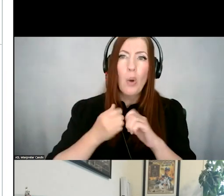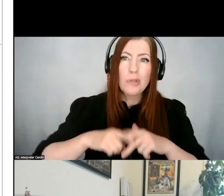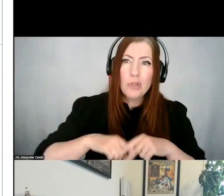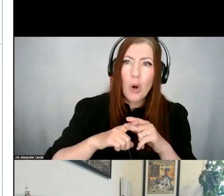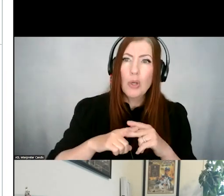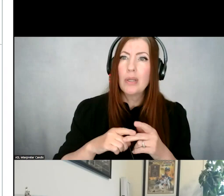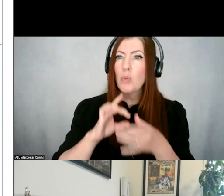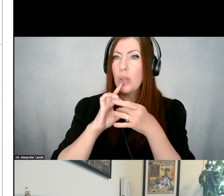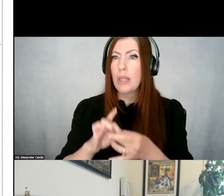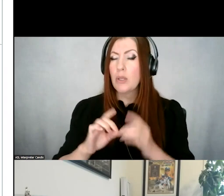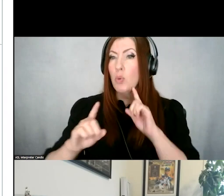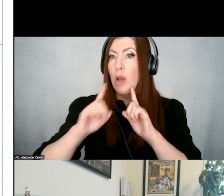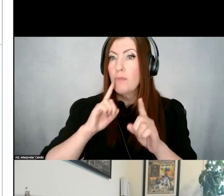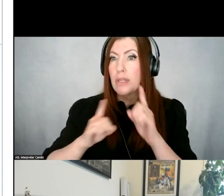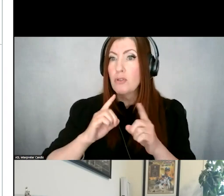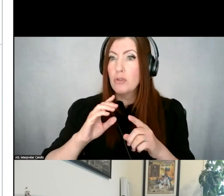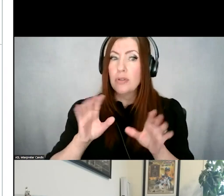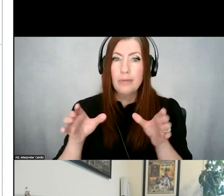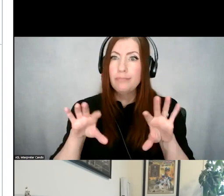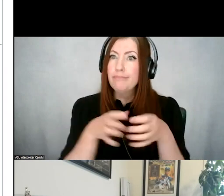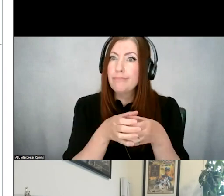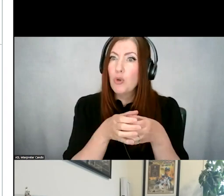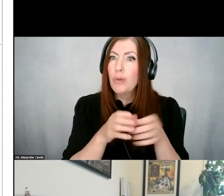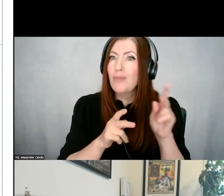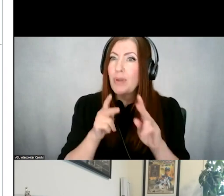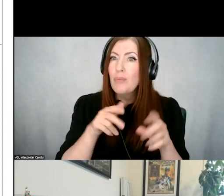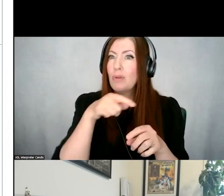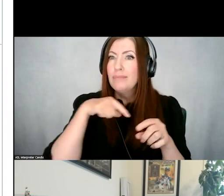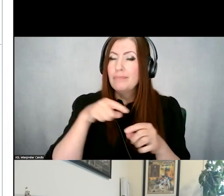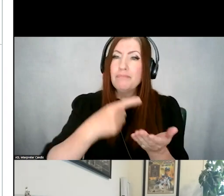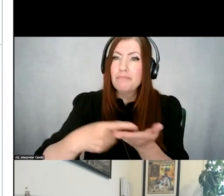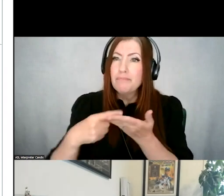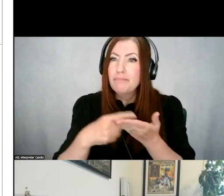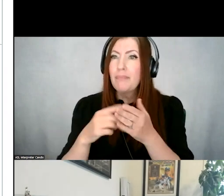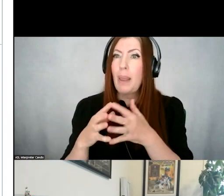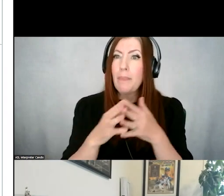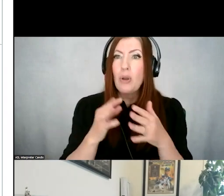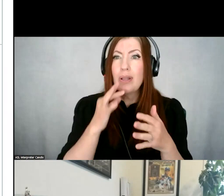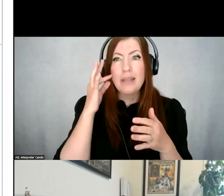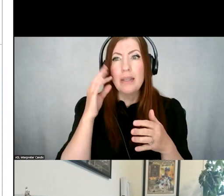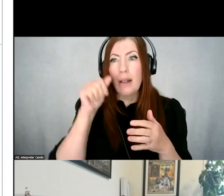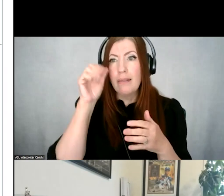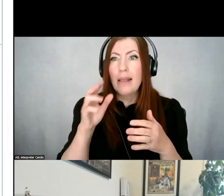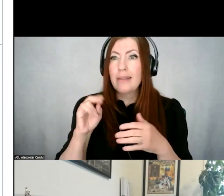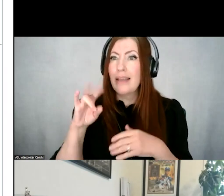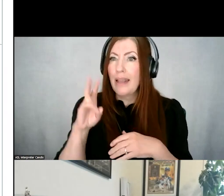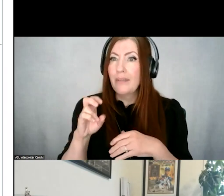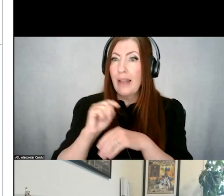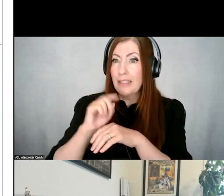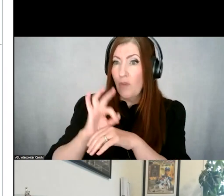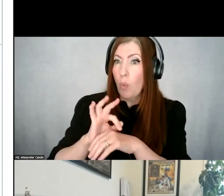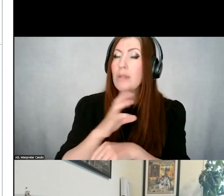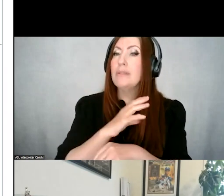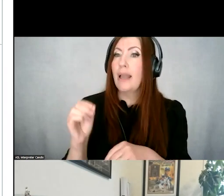with conversations between a group of folks on the American Indian Alaska Native Task Force, as well as